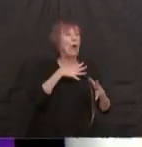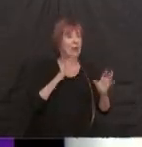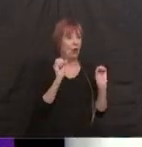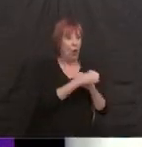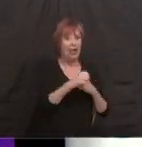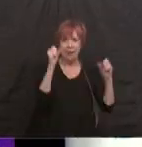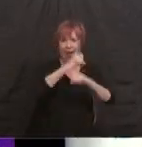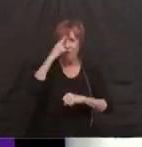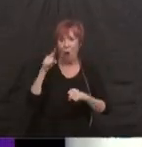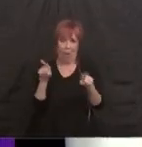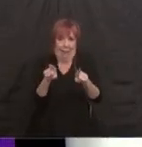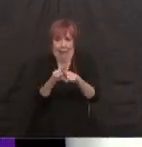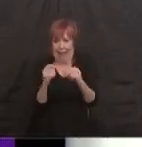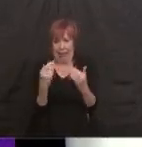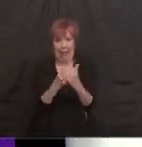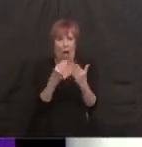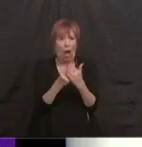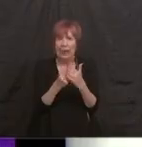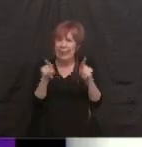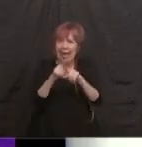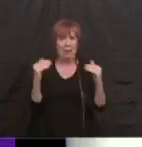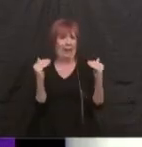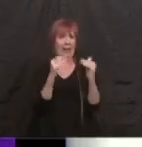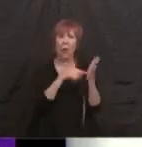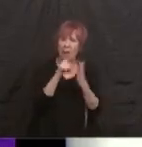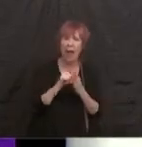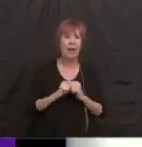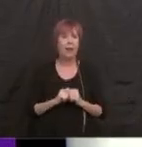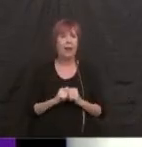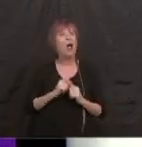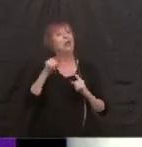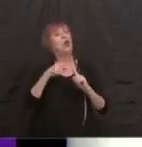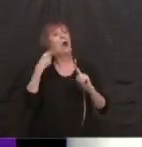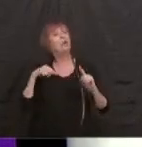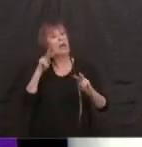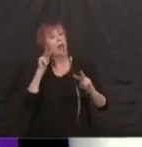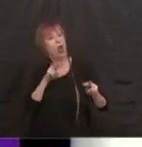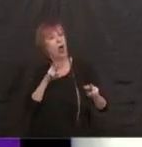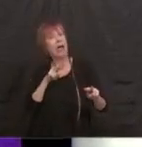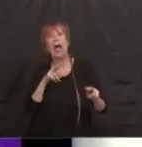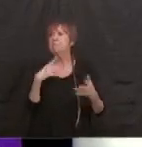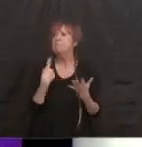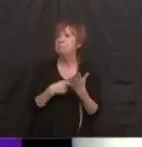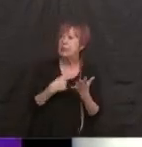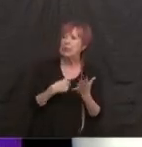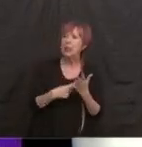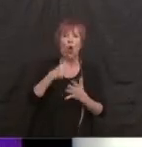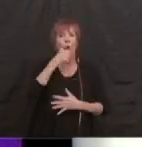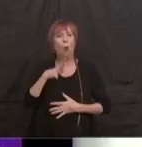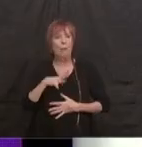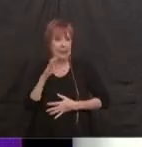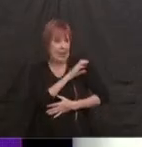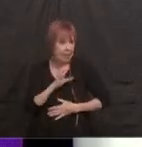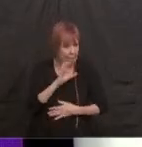that same dollar, fighting for that same equal pay. Yes. And so when we look at it and when we talk about women's empowerment,